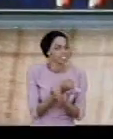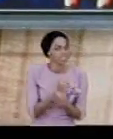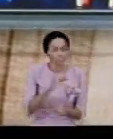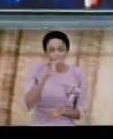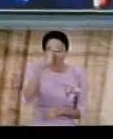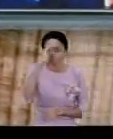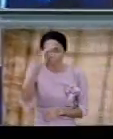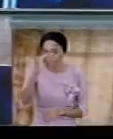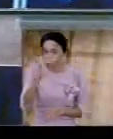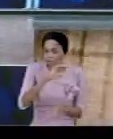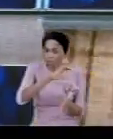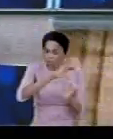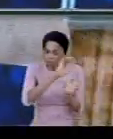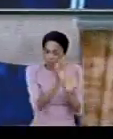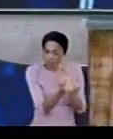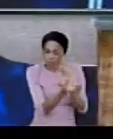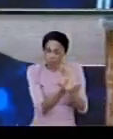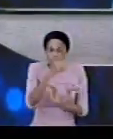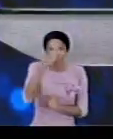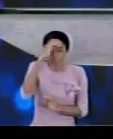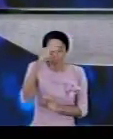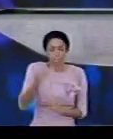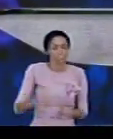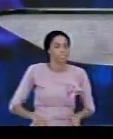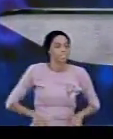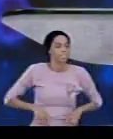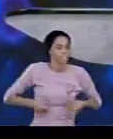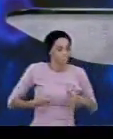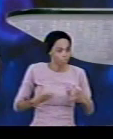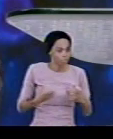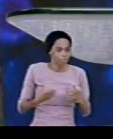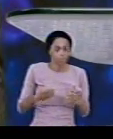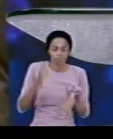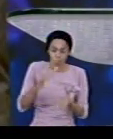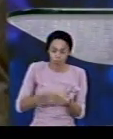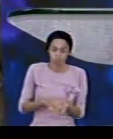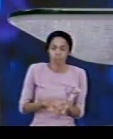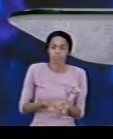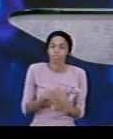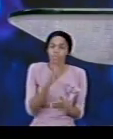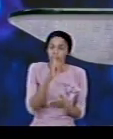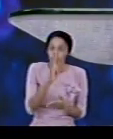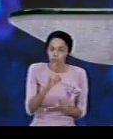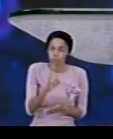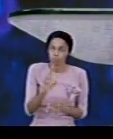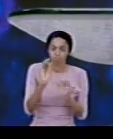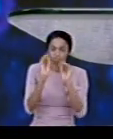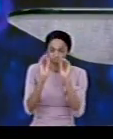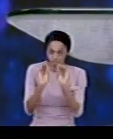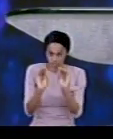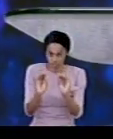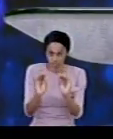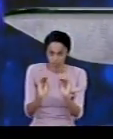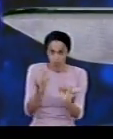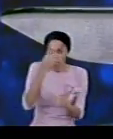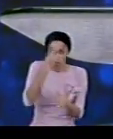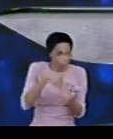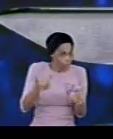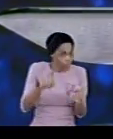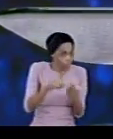lives on the grounds of sound doctrine. But the lawless, the